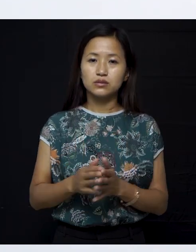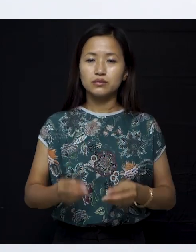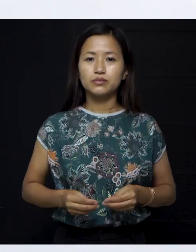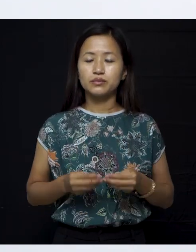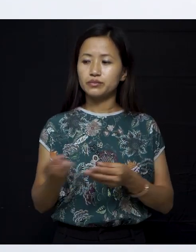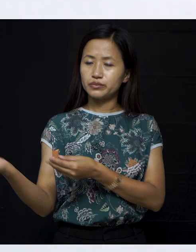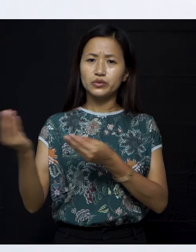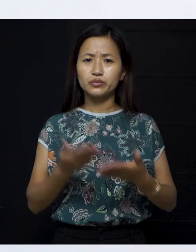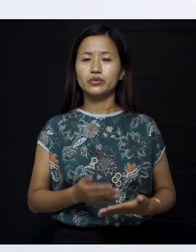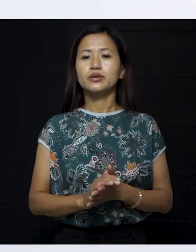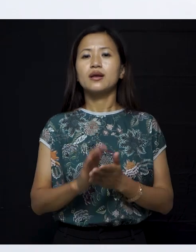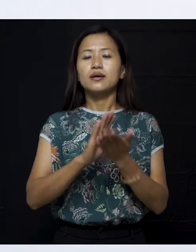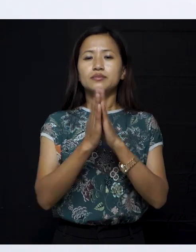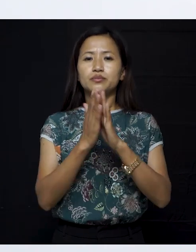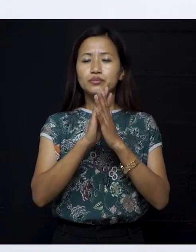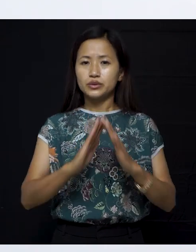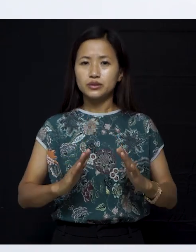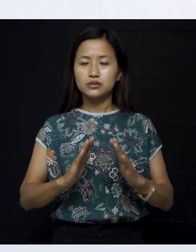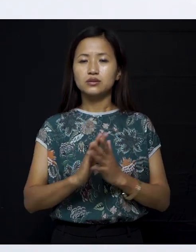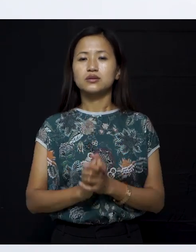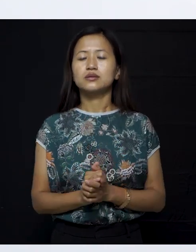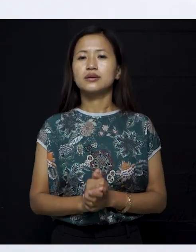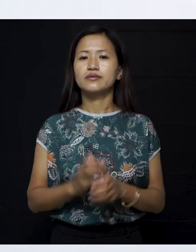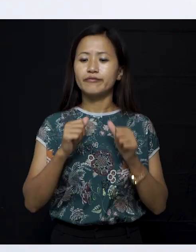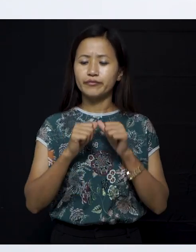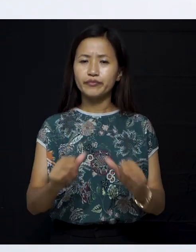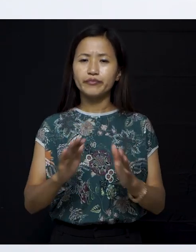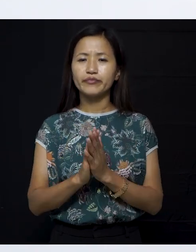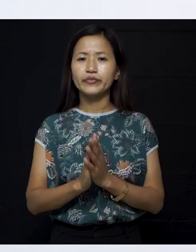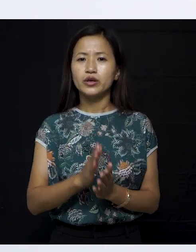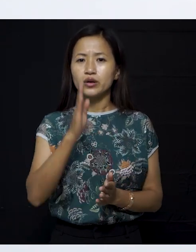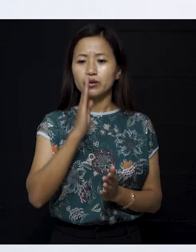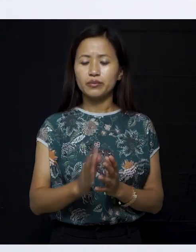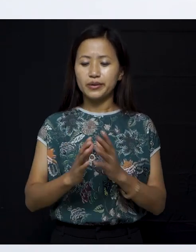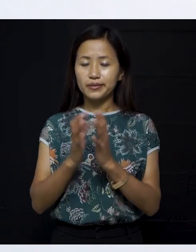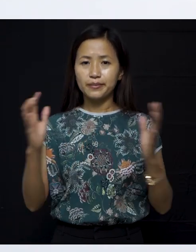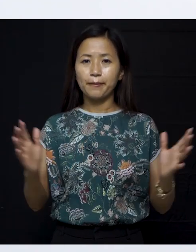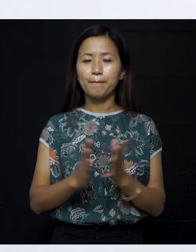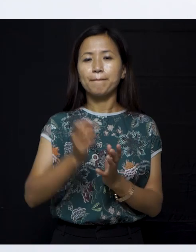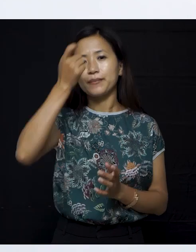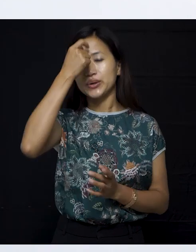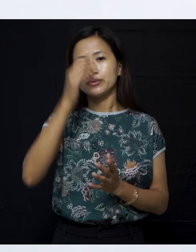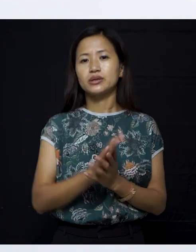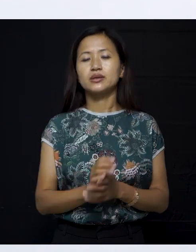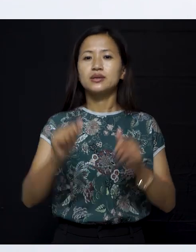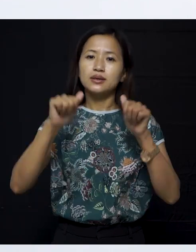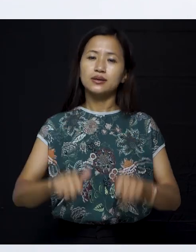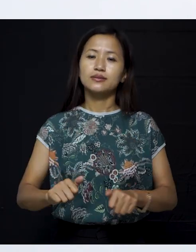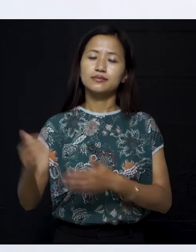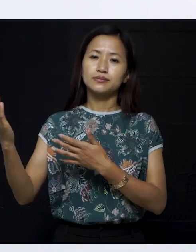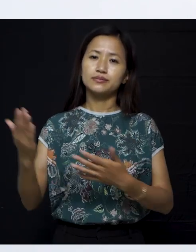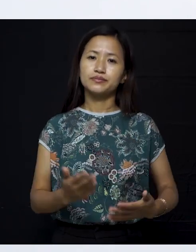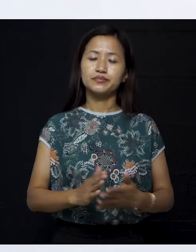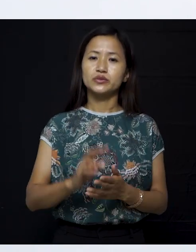bring peace among them, it has still been a very big problem for India. India is not able to bring